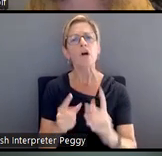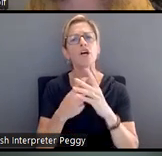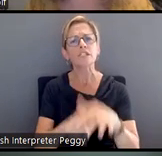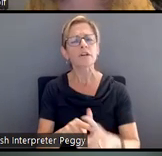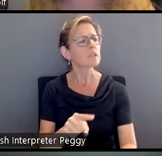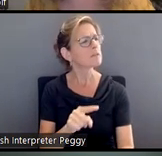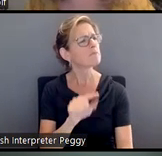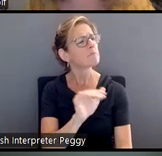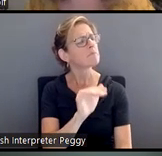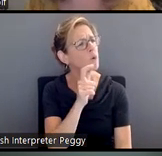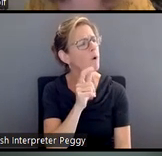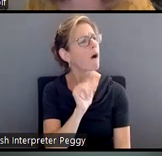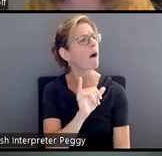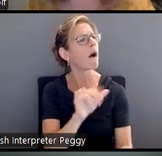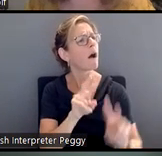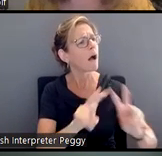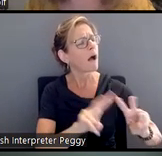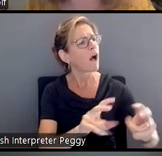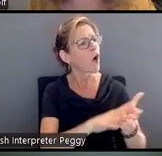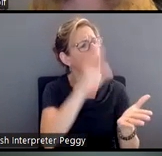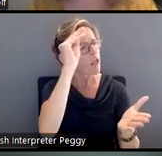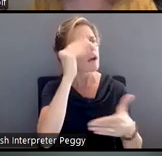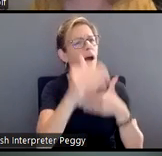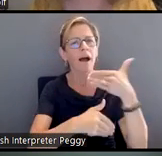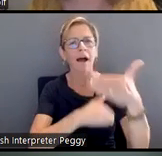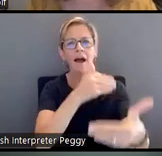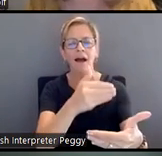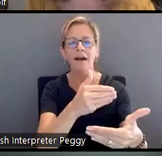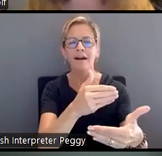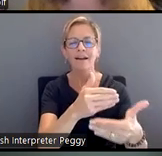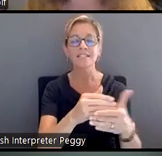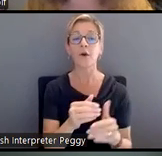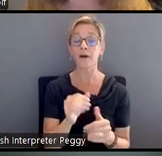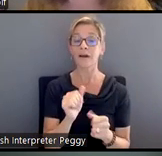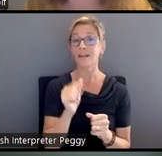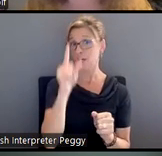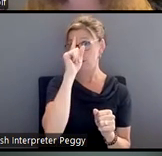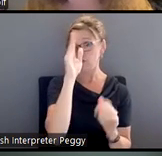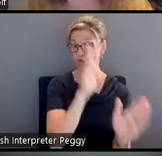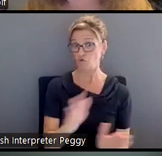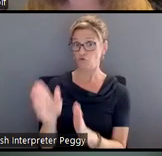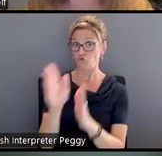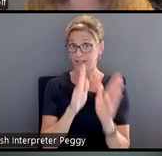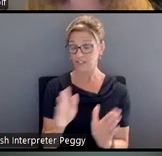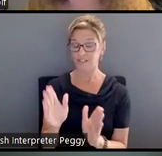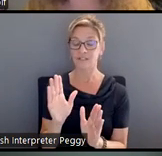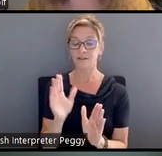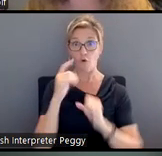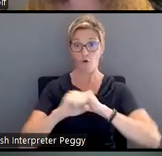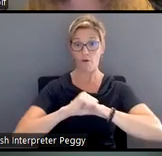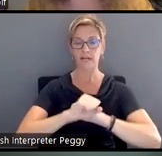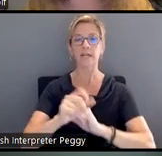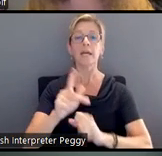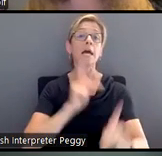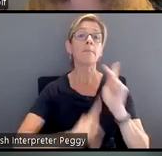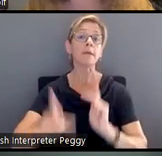do. There's a strategy in marketing called people do business with people they know, like,